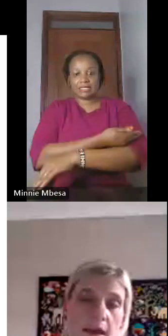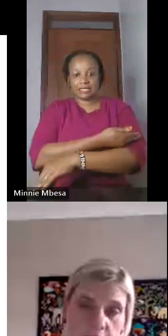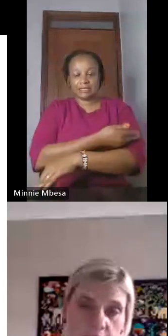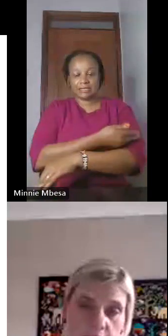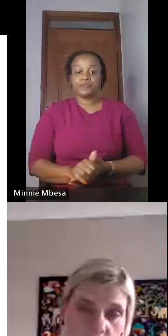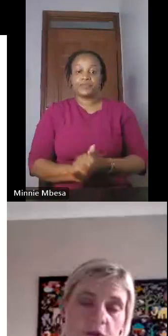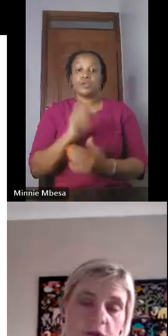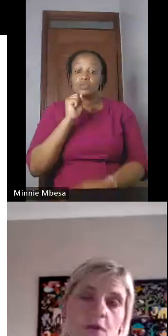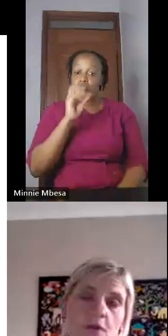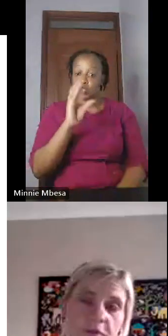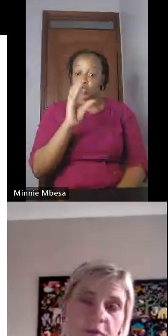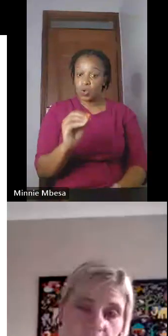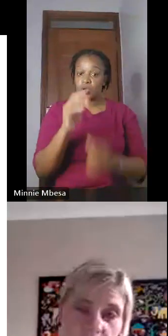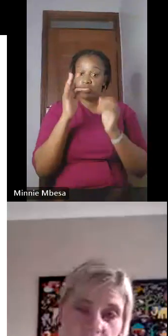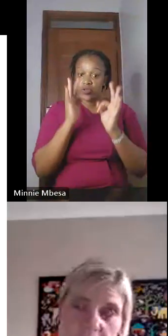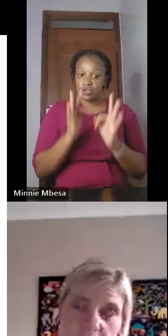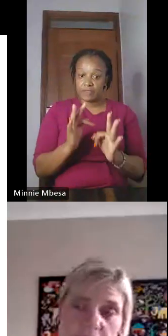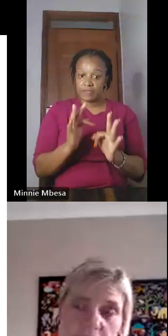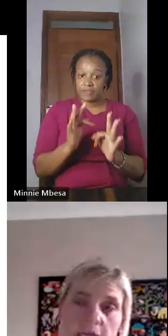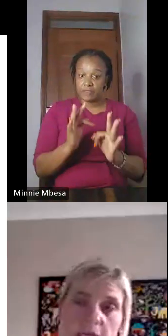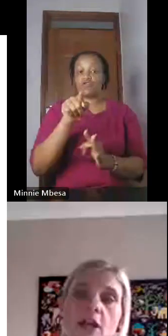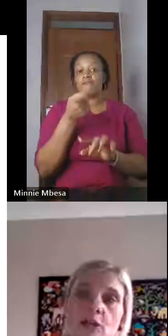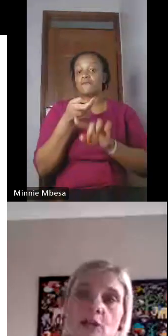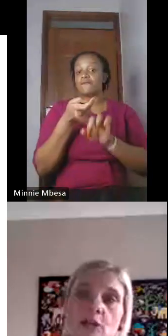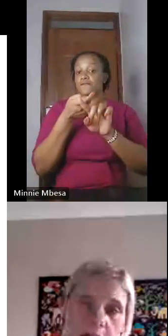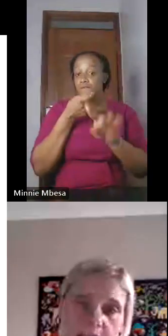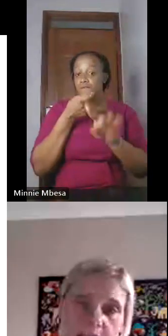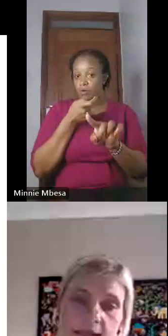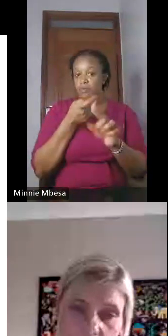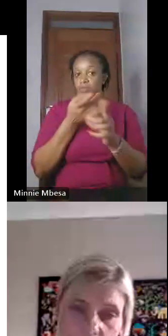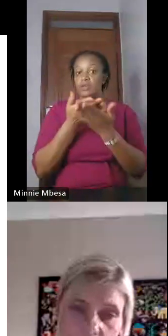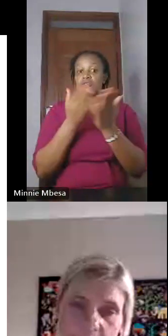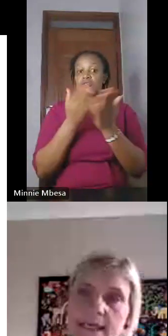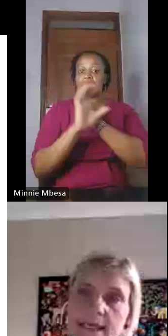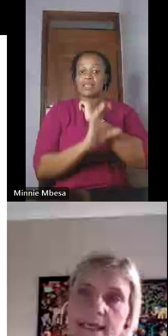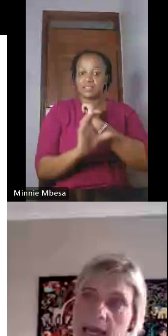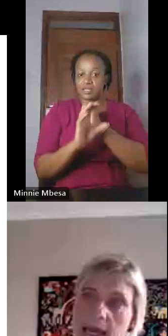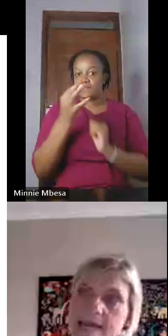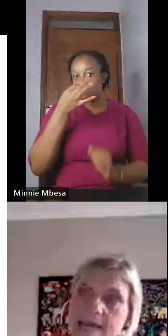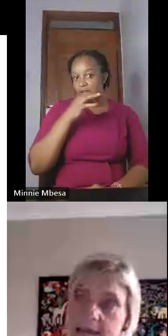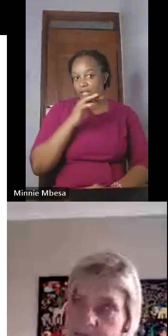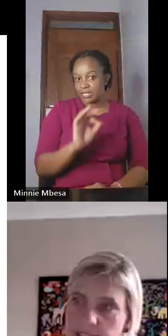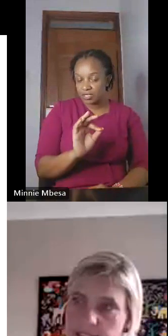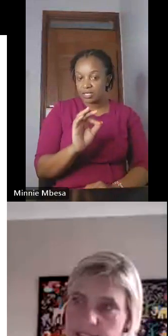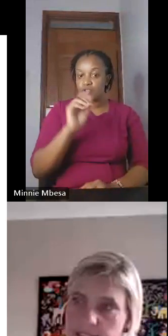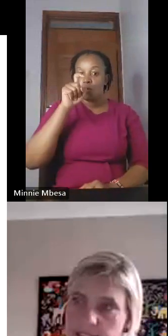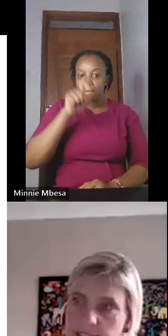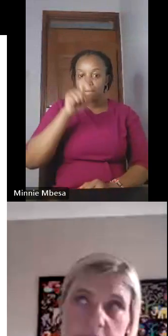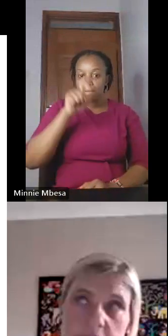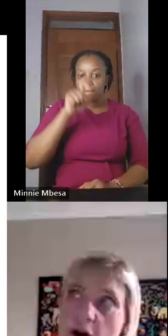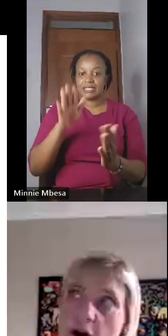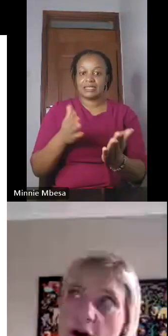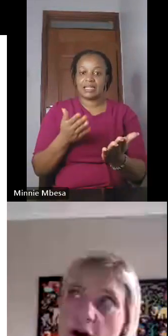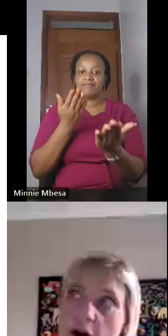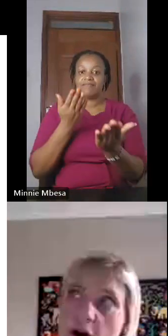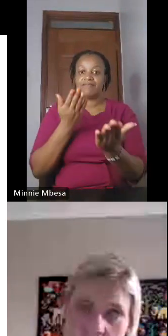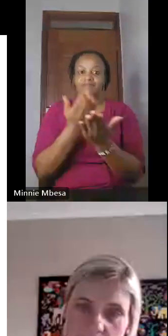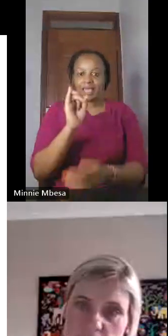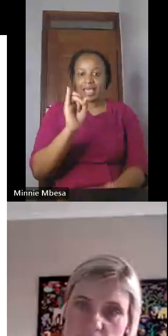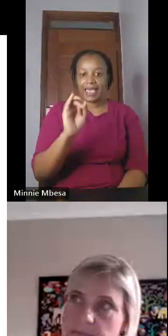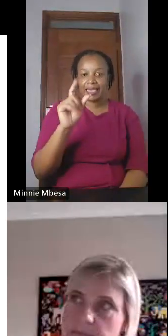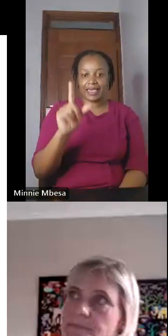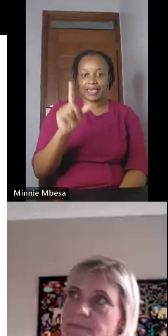are from a Lusophone or a Francophone country, you must submit an IELTS certificate as part of